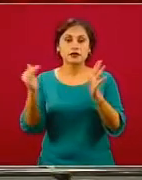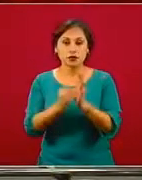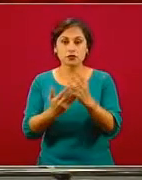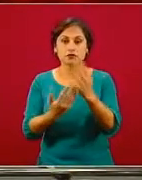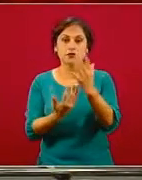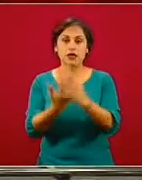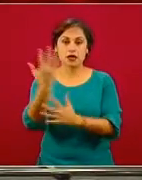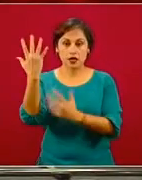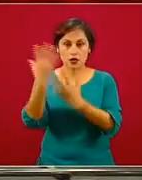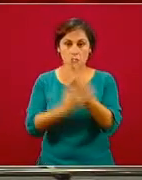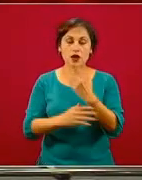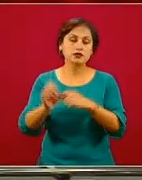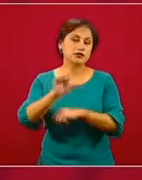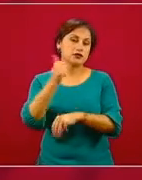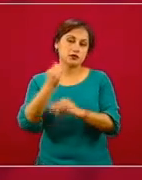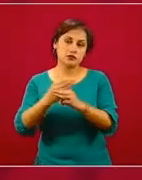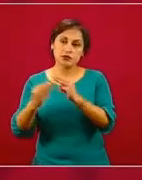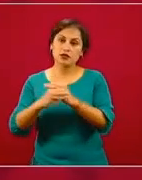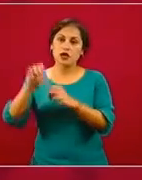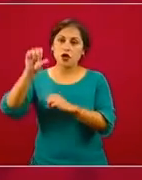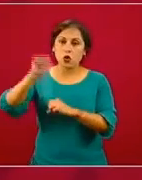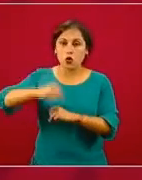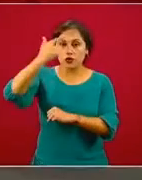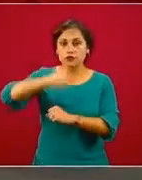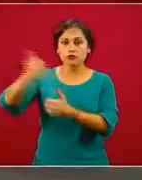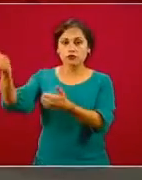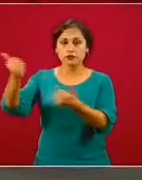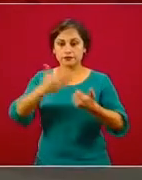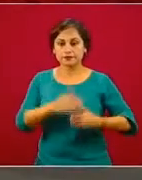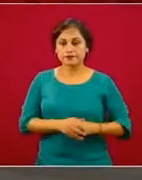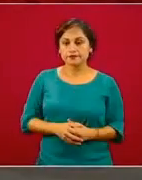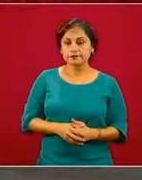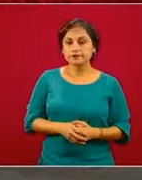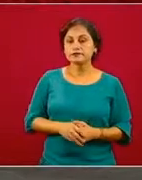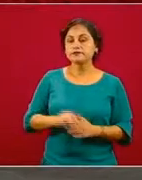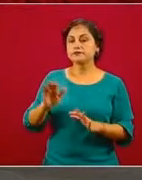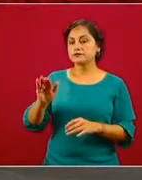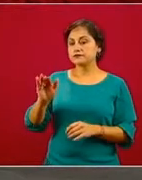as well, and also we have gloves and other materials arriving today.